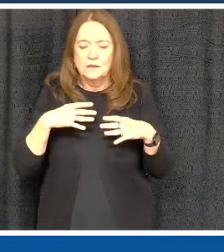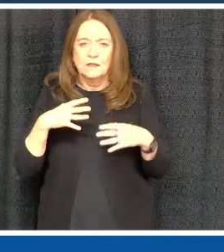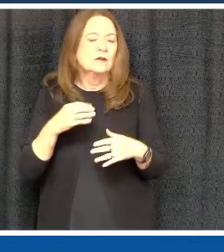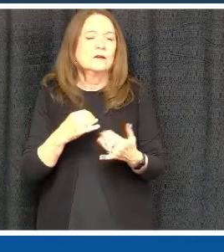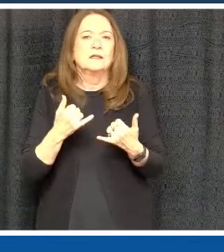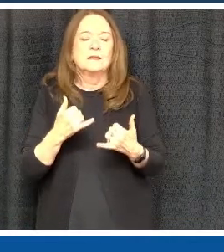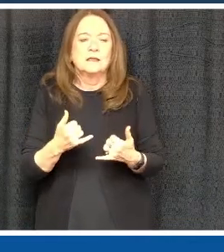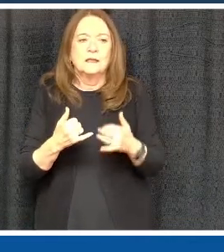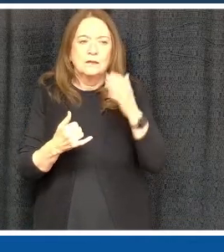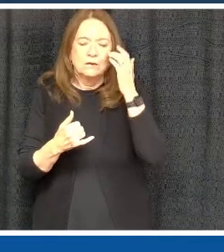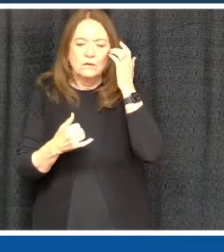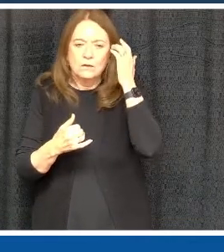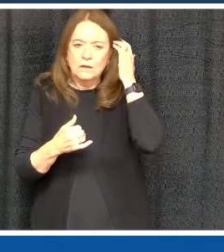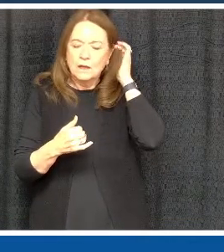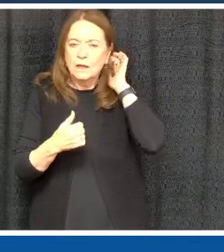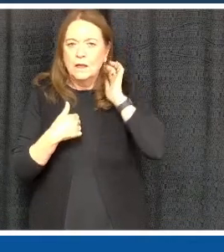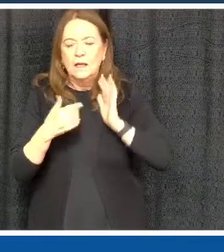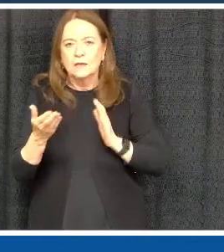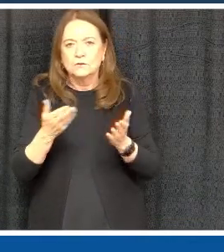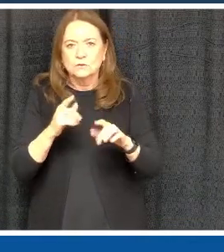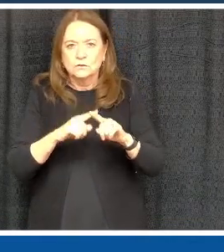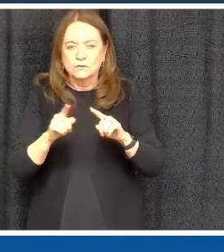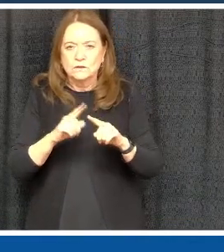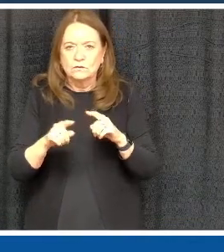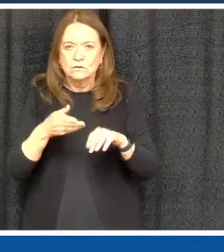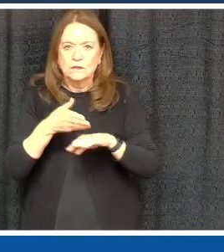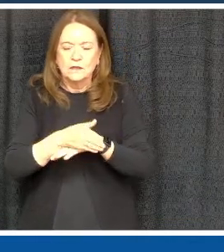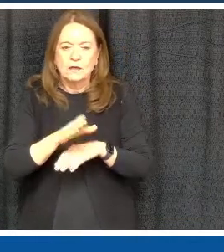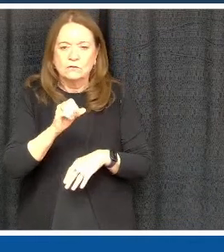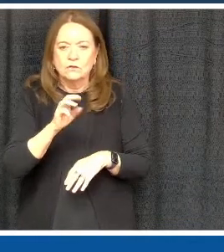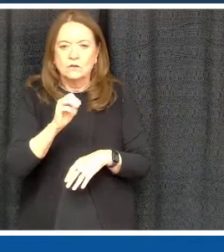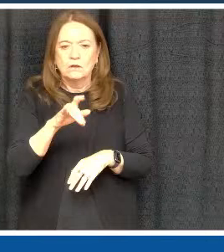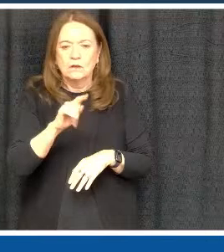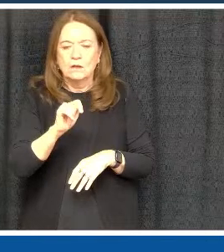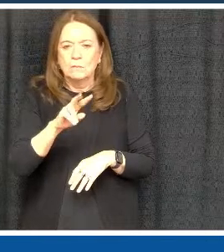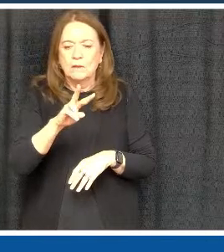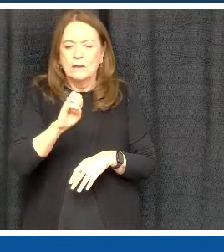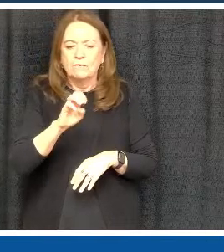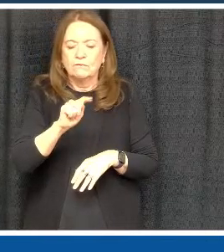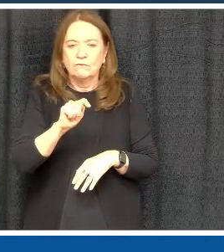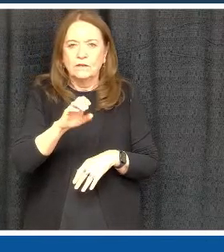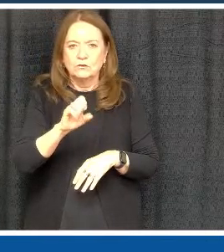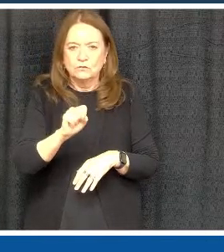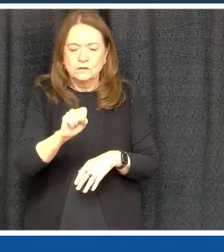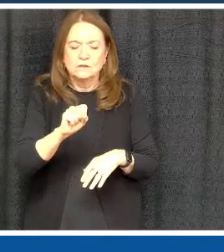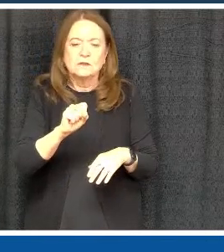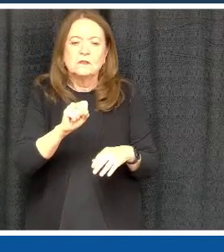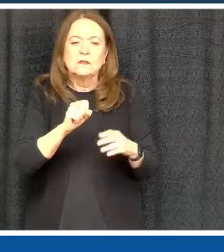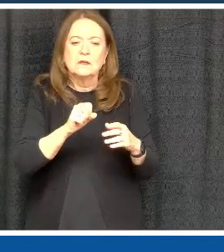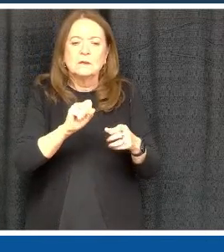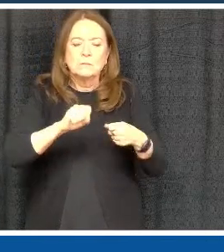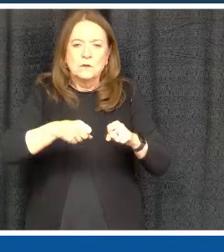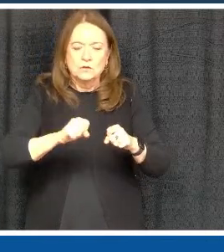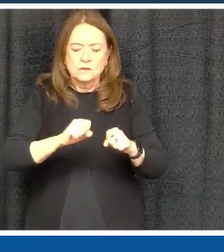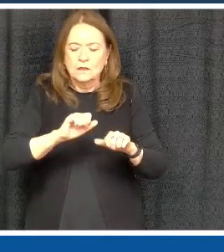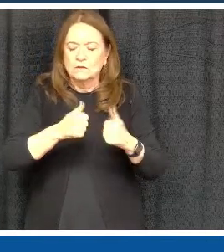now I serve differently under the Combat Veterans Motorcycle Association. It is a 501c3 here in our local community. We